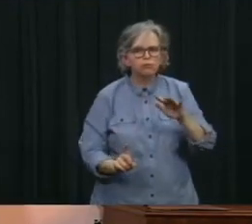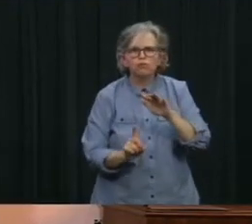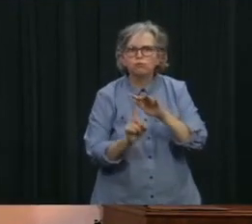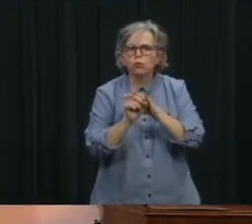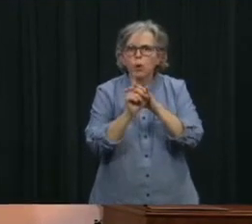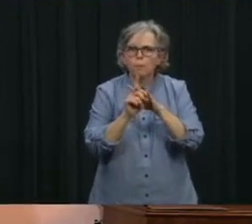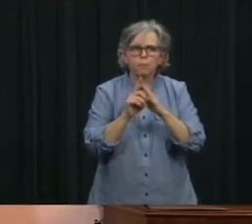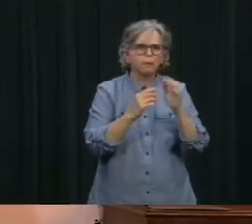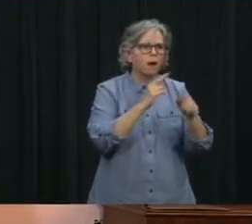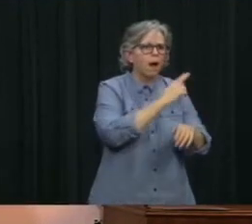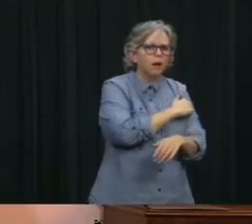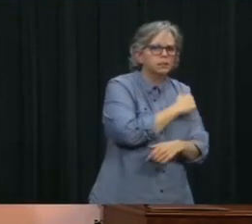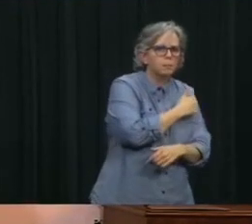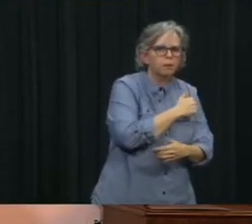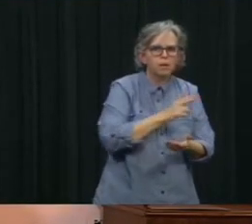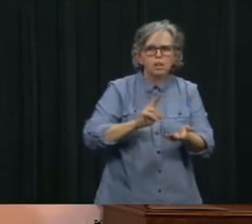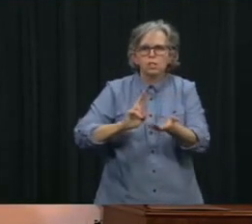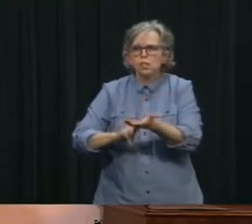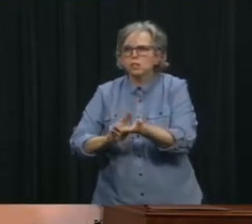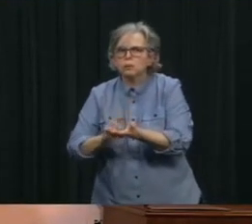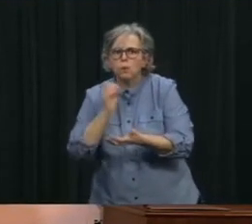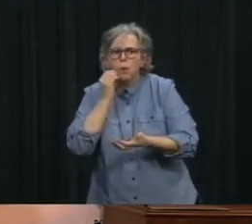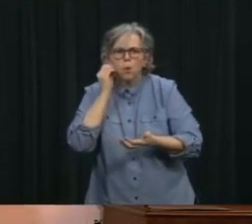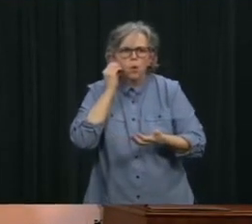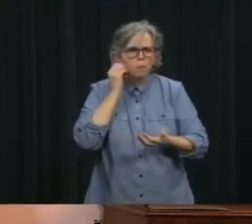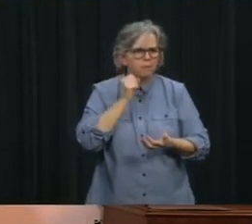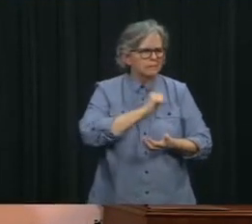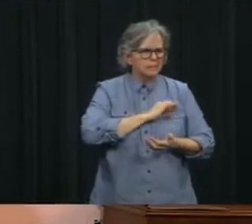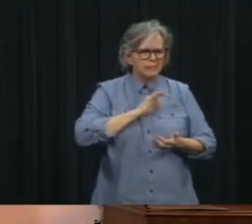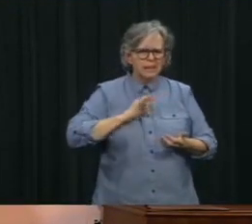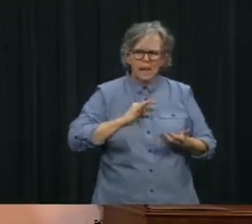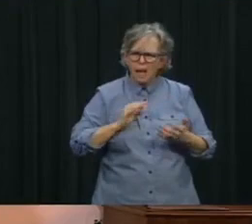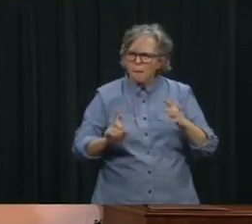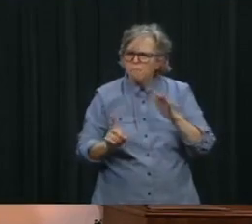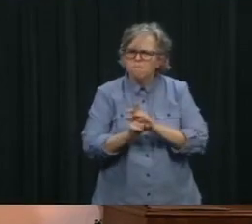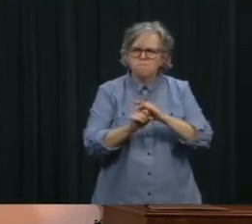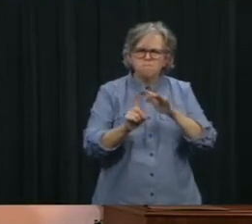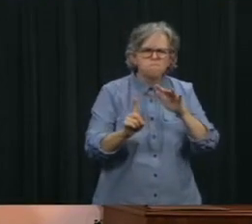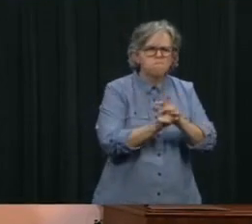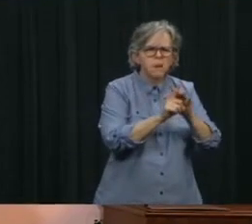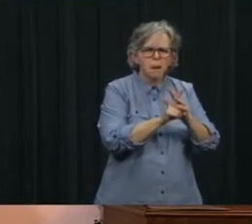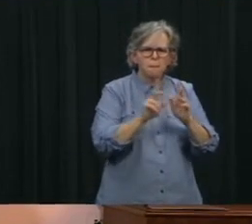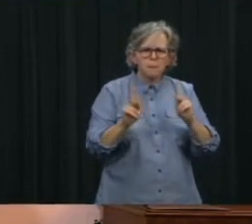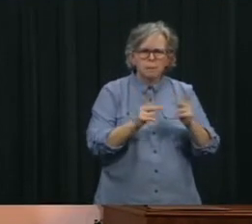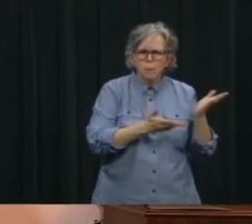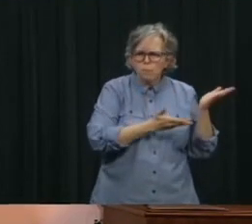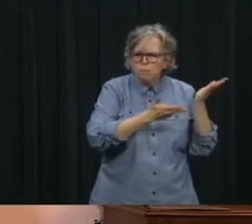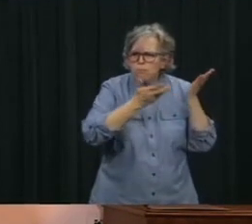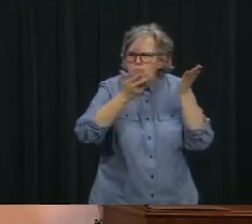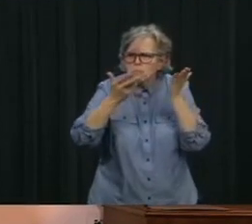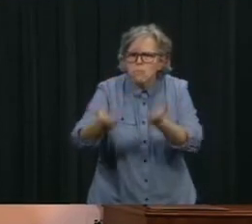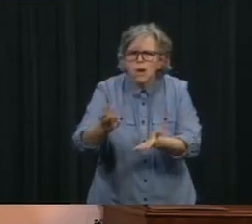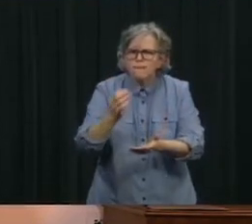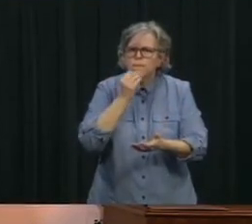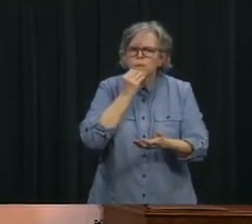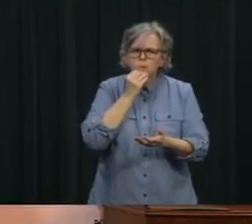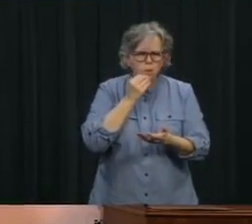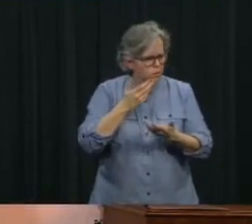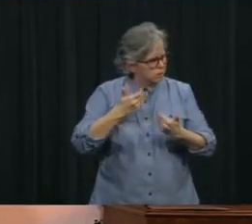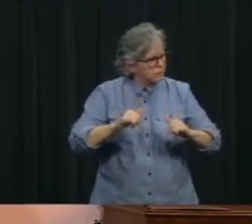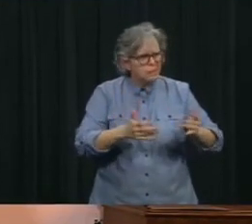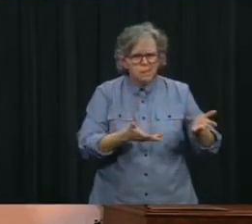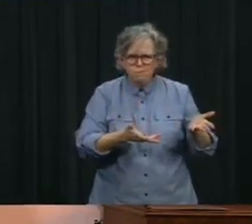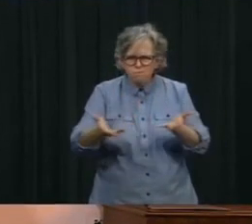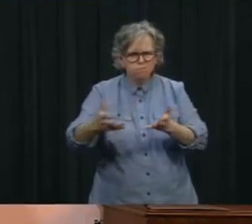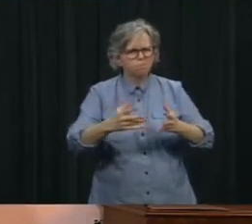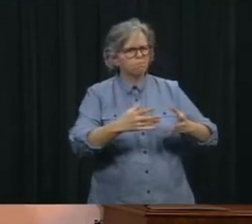homes have to keep coming to work every day. Our people delivering food have to keep coming. We thank you,